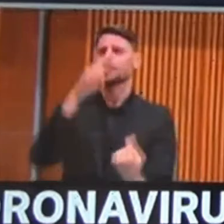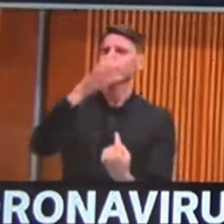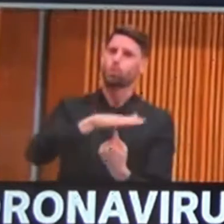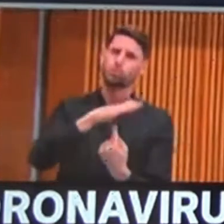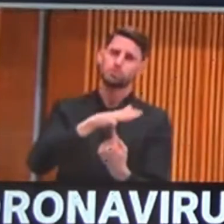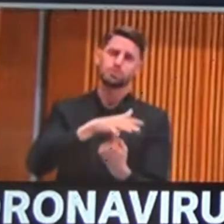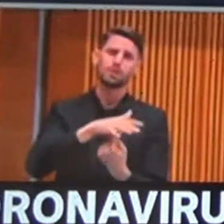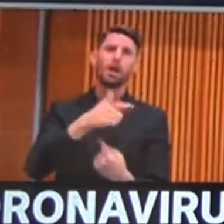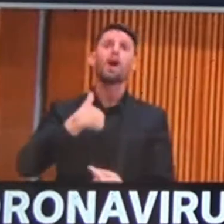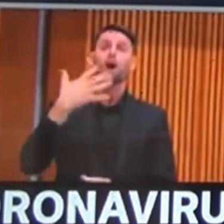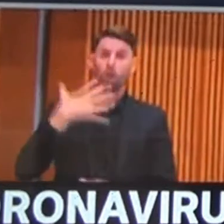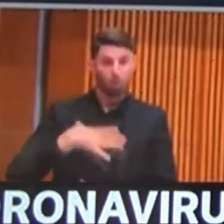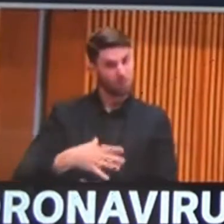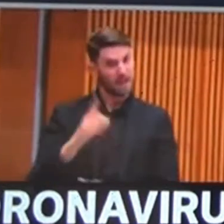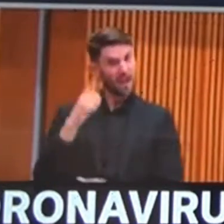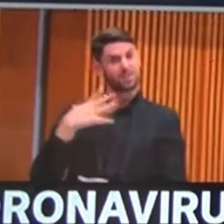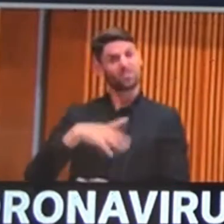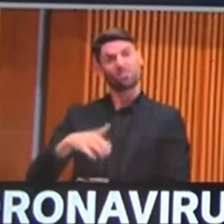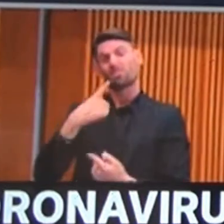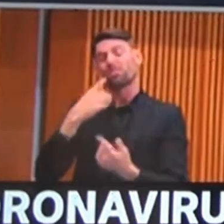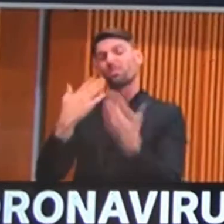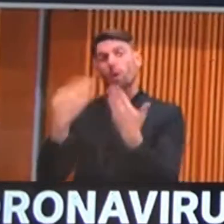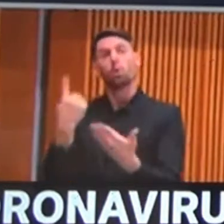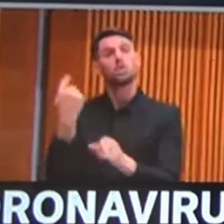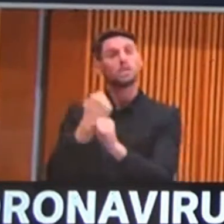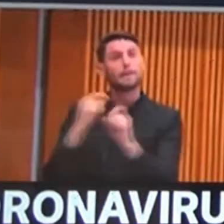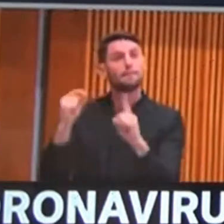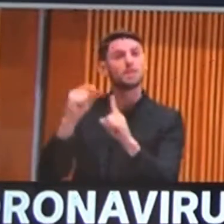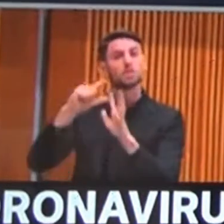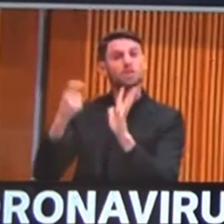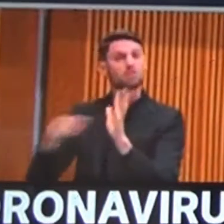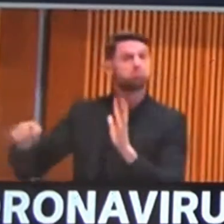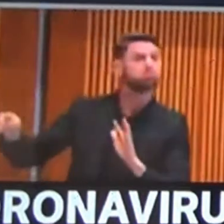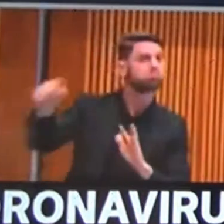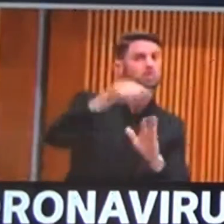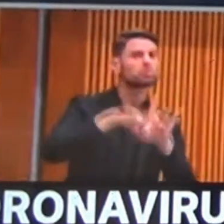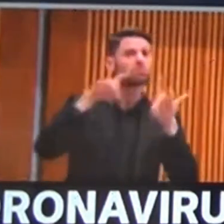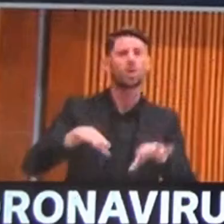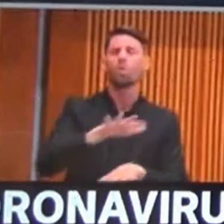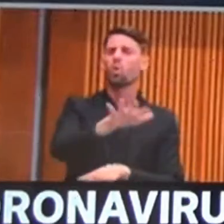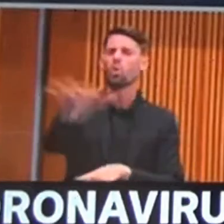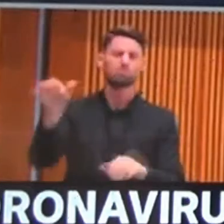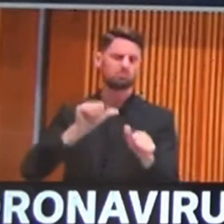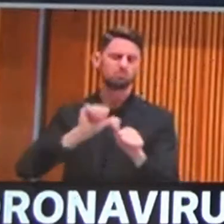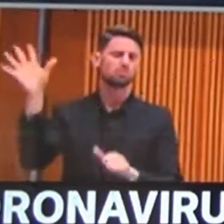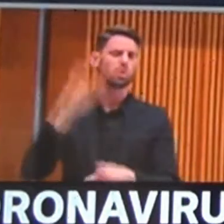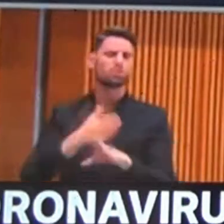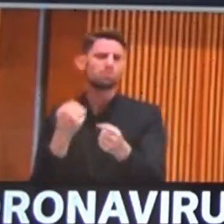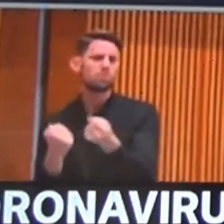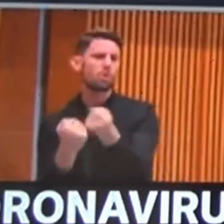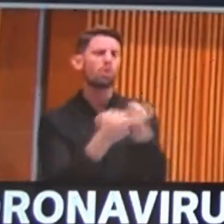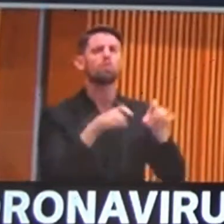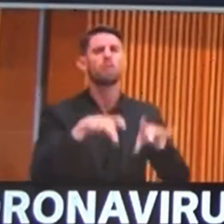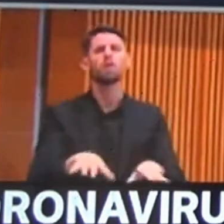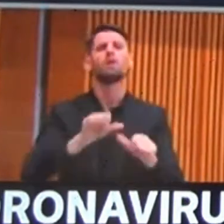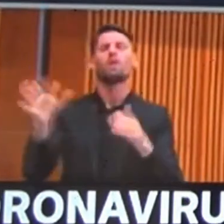my thanks to all my colleagues across Australia for the exceptional work that everybody is doing to keep the people of Australia safe